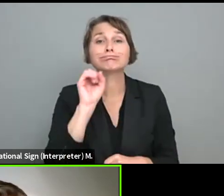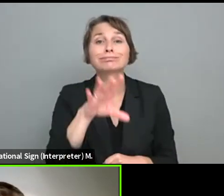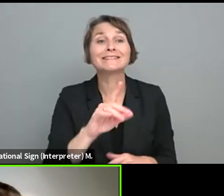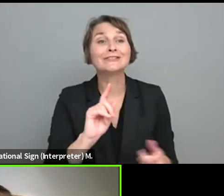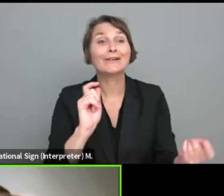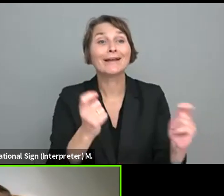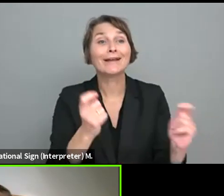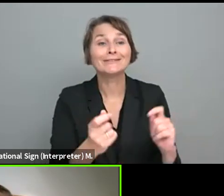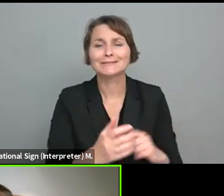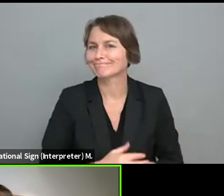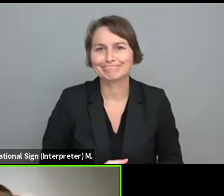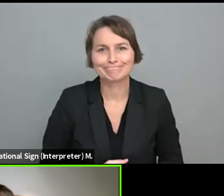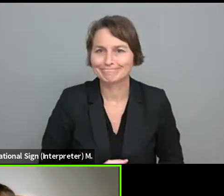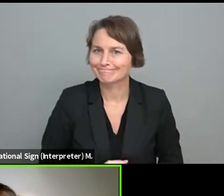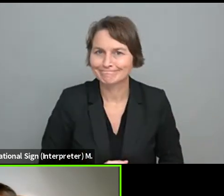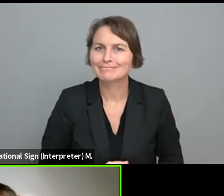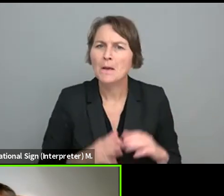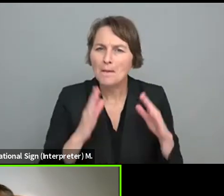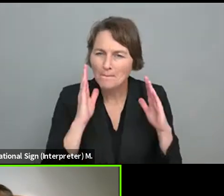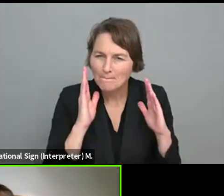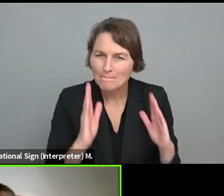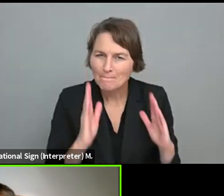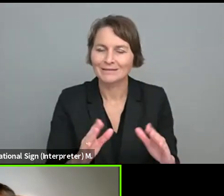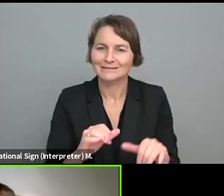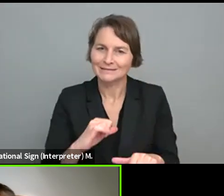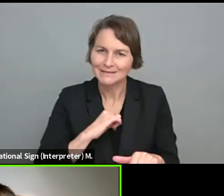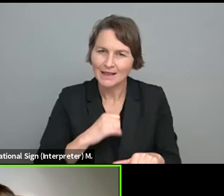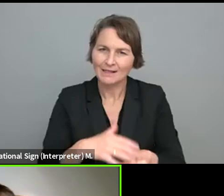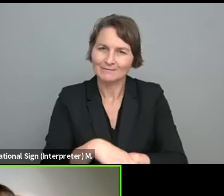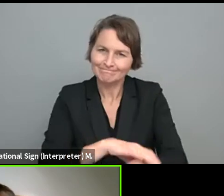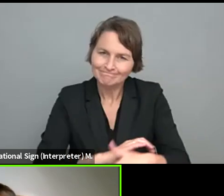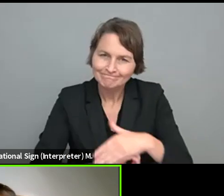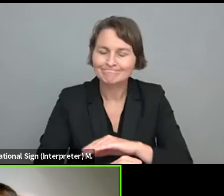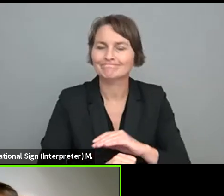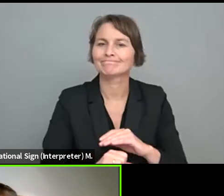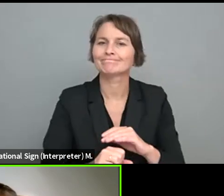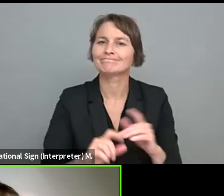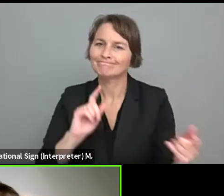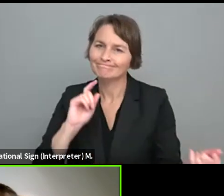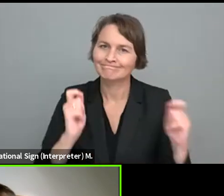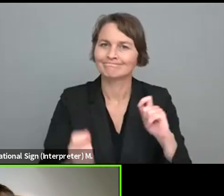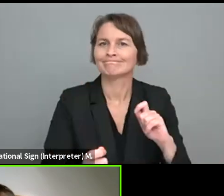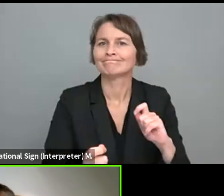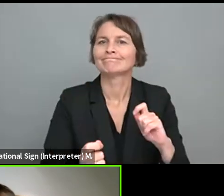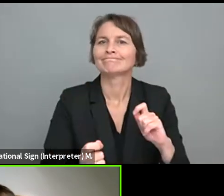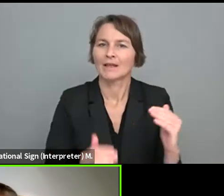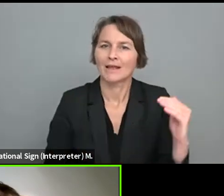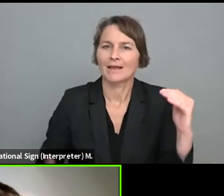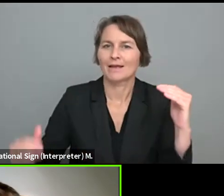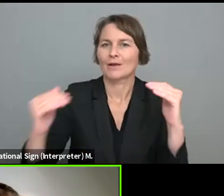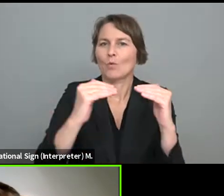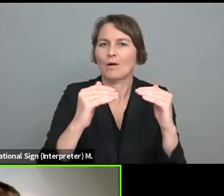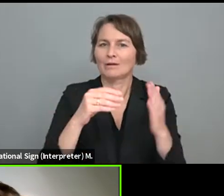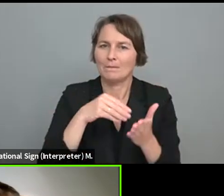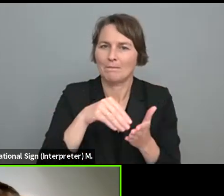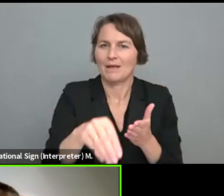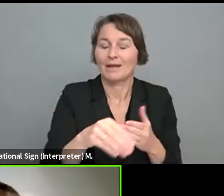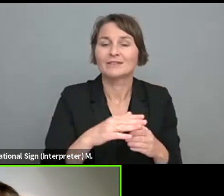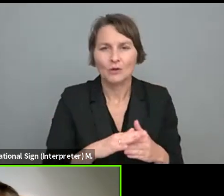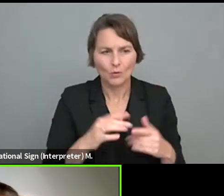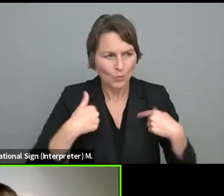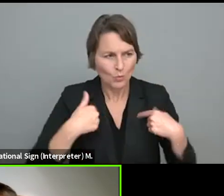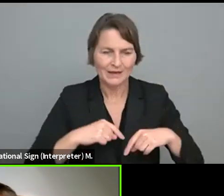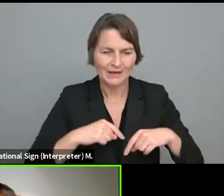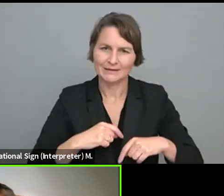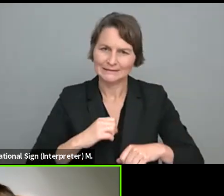when it comes to gender equality and equal pay for work of equal value. And we have to drive that change. We have to be that change. And